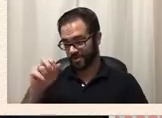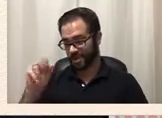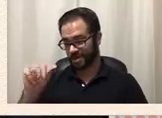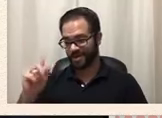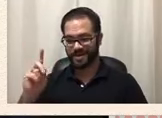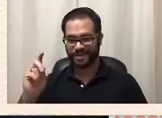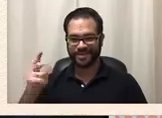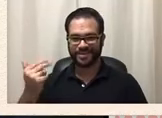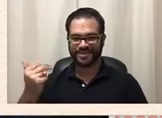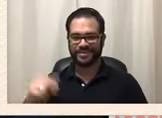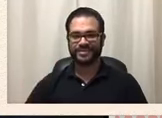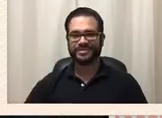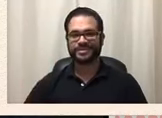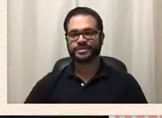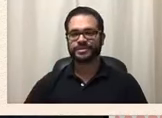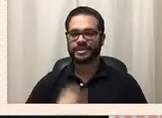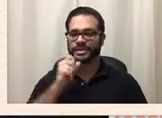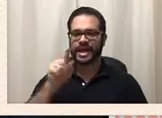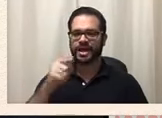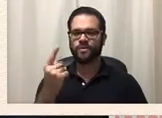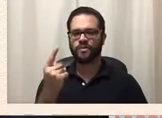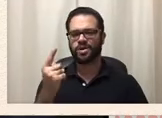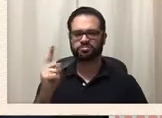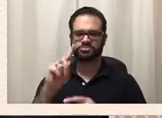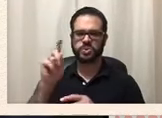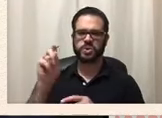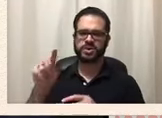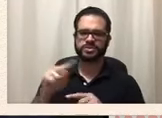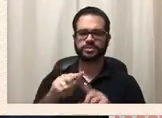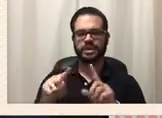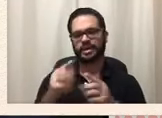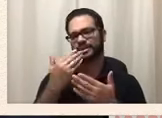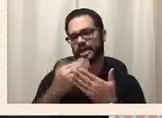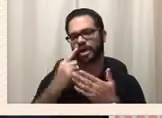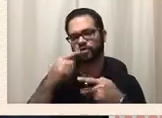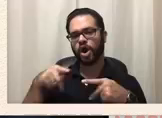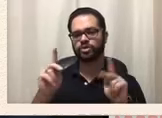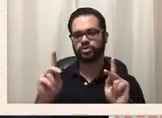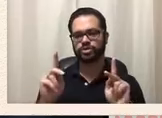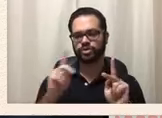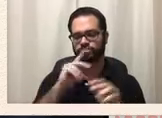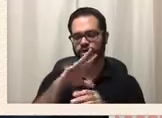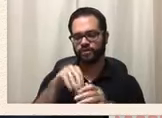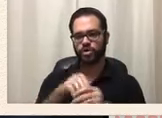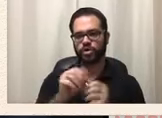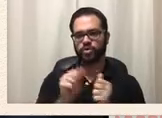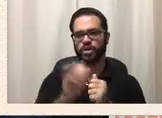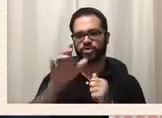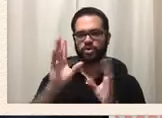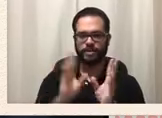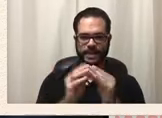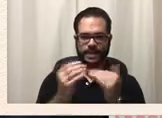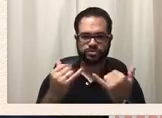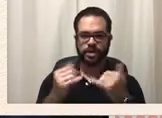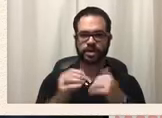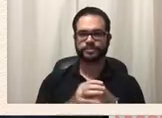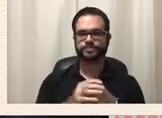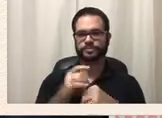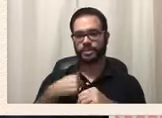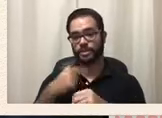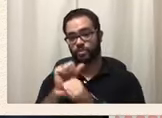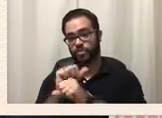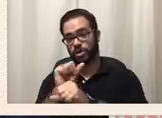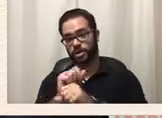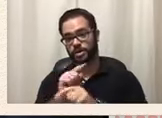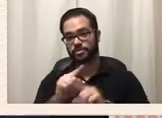so not so much a question, Tim, and I appreciate the opportunity to be part of your call today. I am working, but this is my